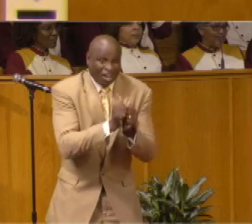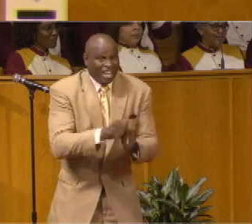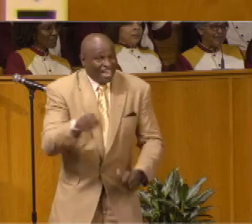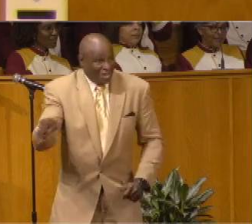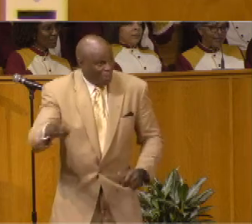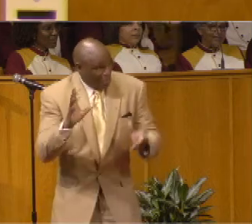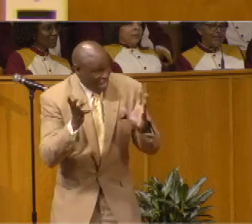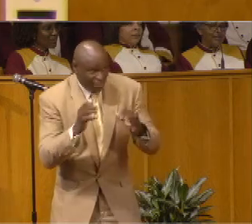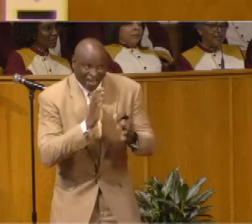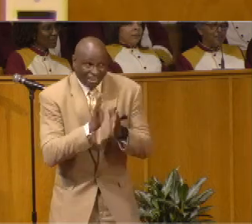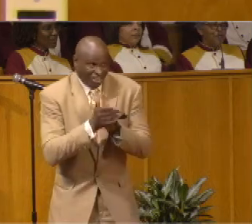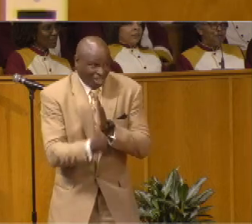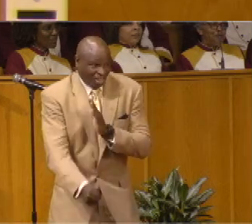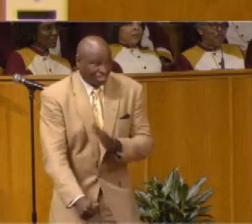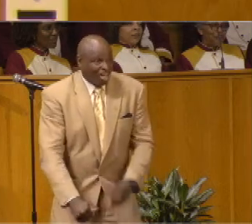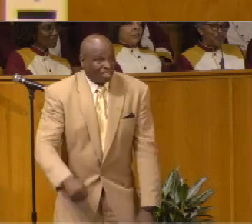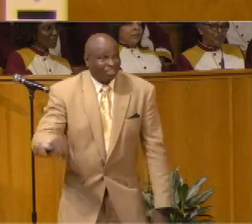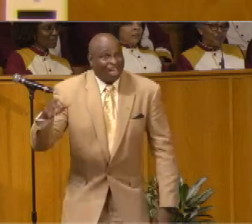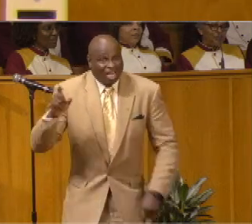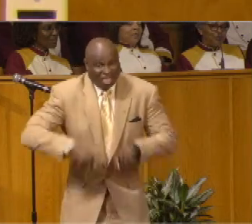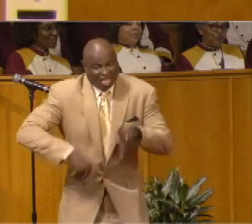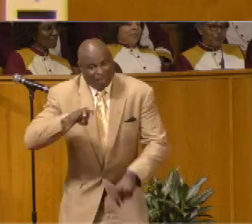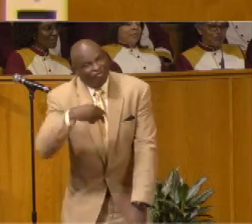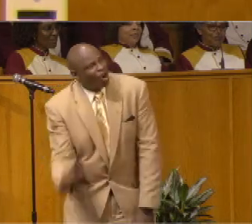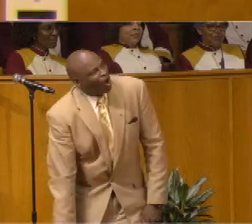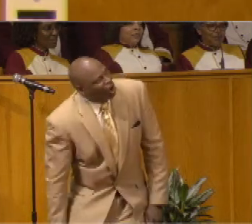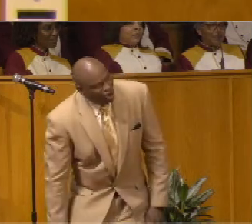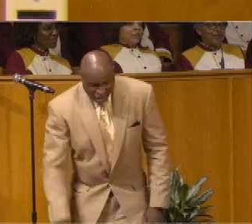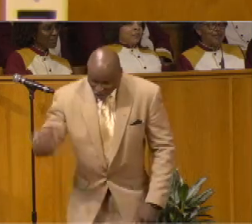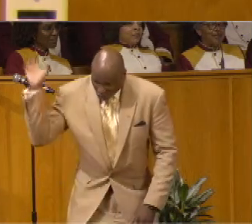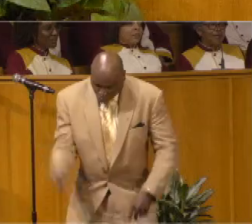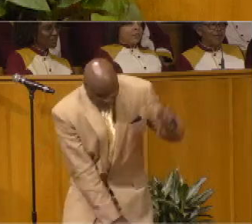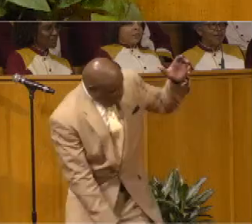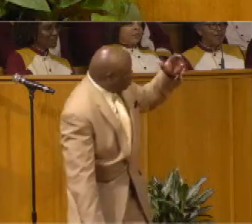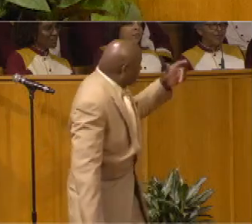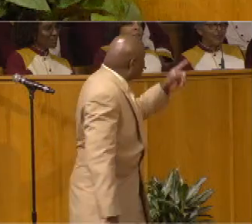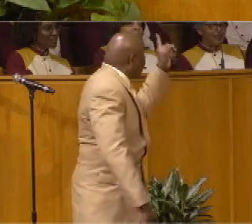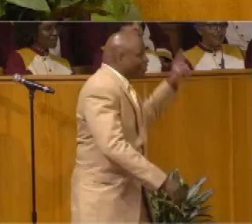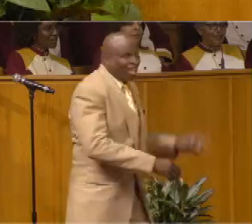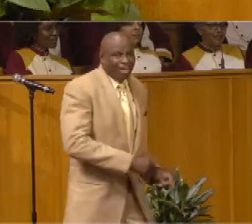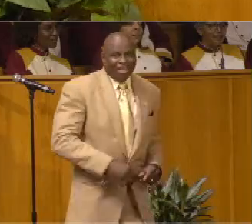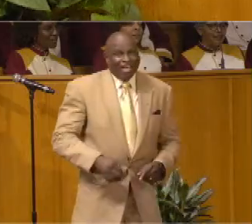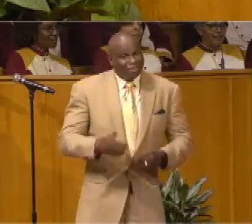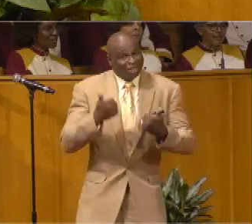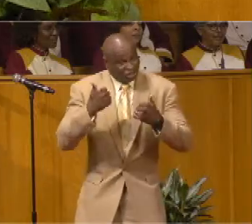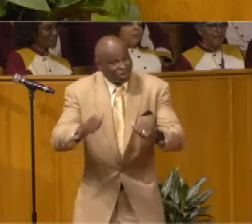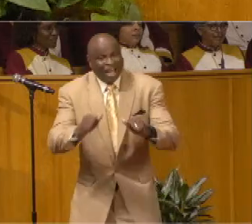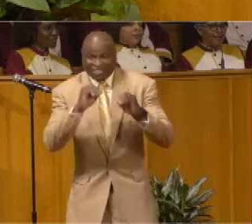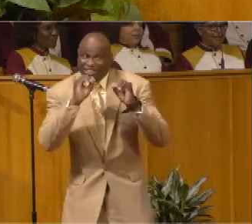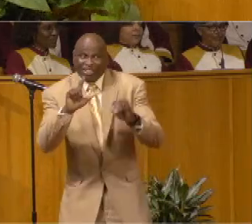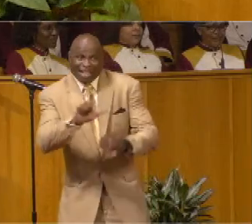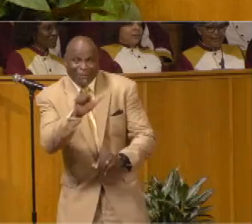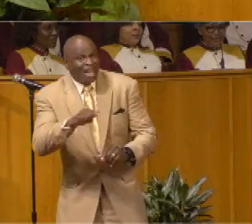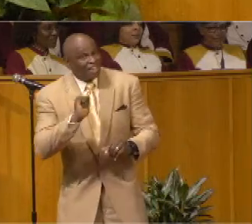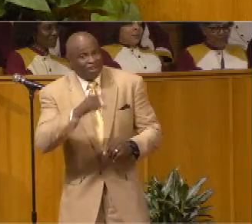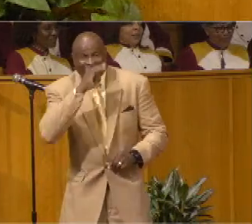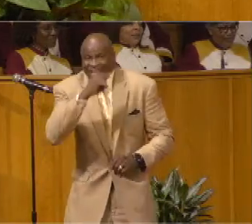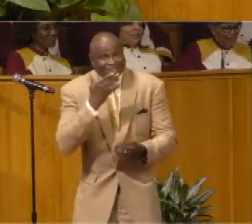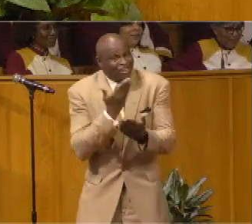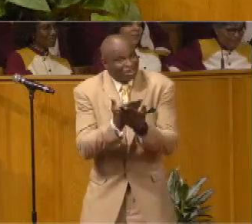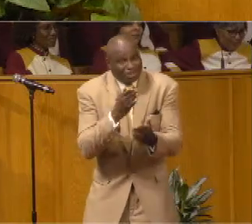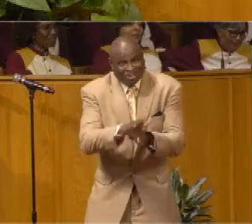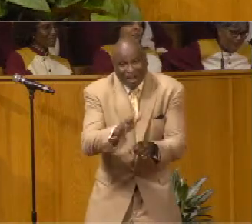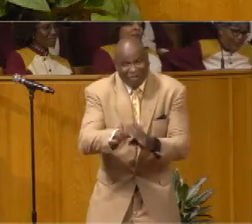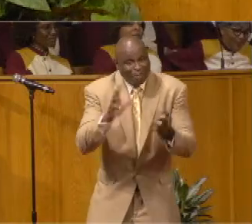to be a basketball player. They can't run, they can't dribble. You might want to try the library because your child is not made for the